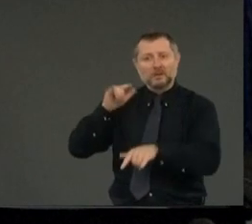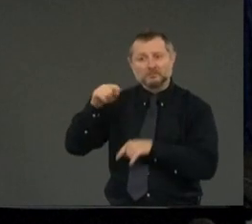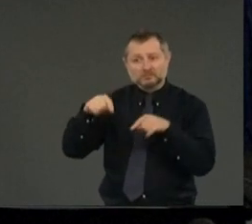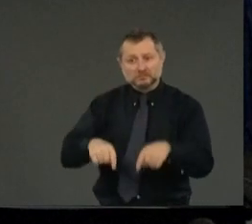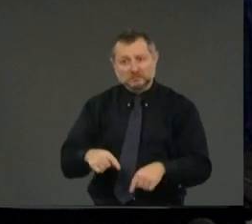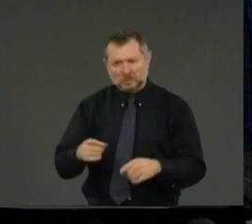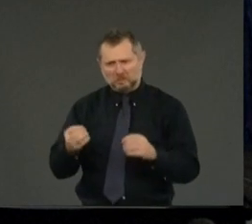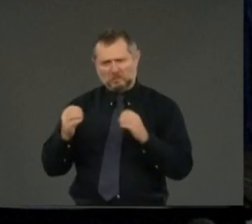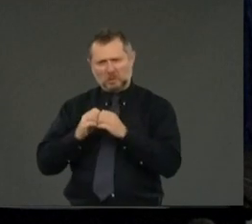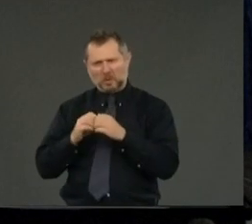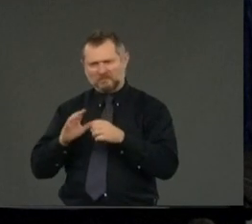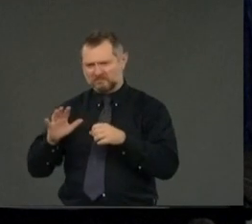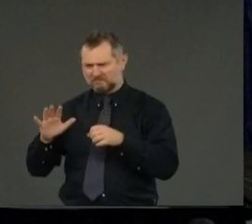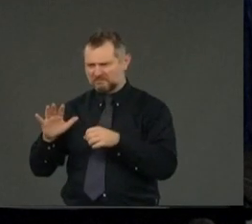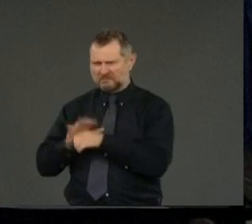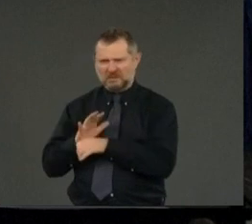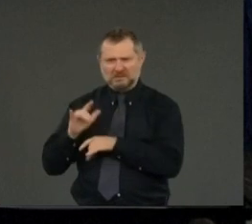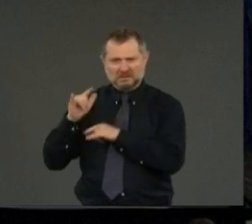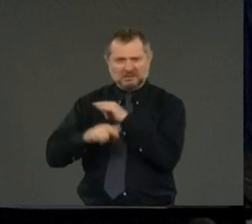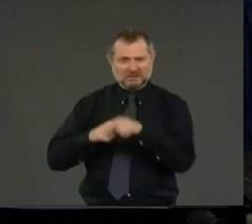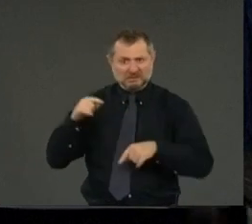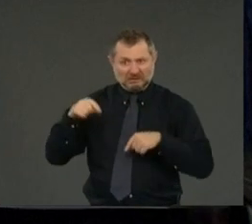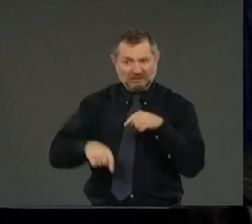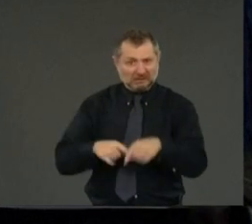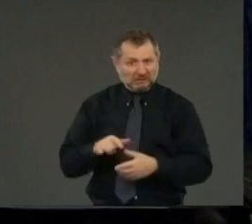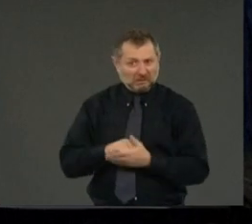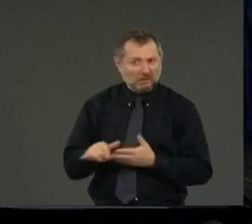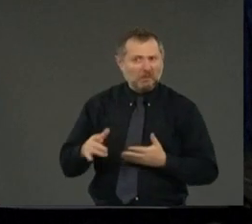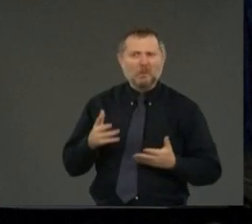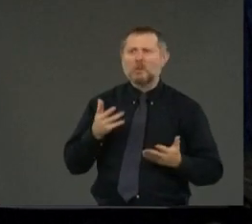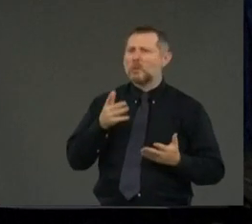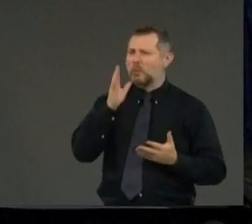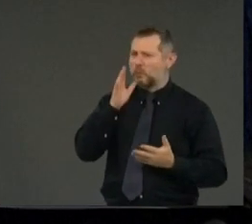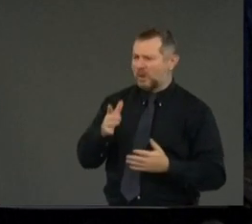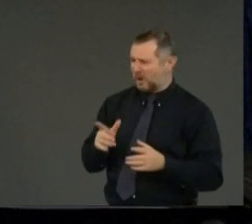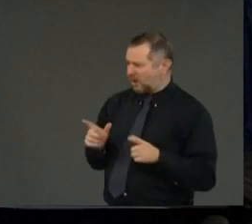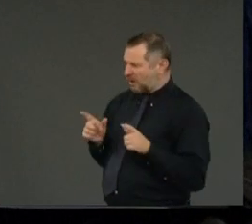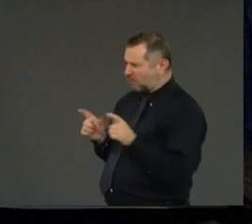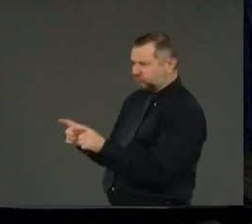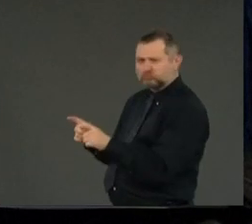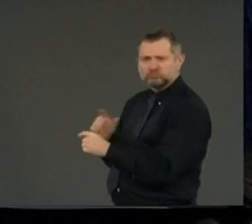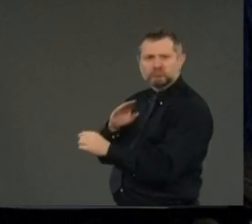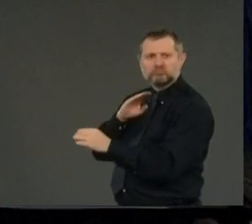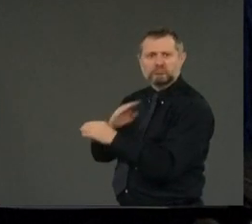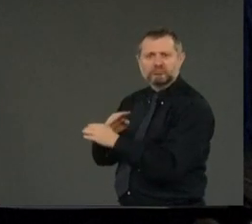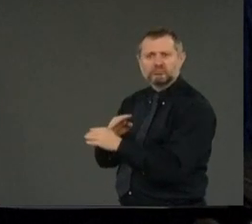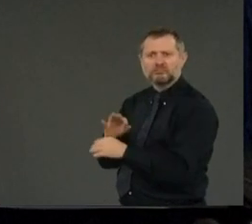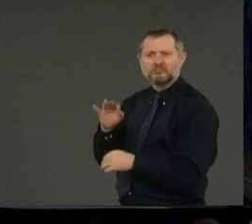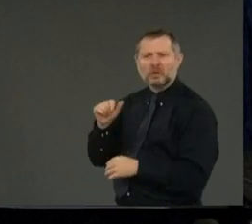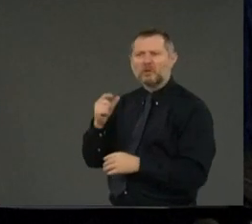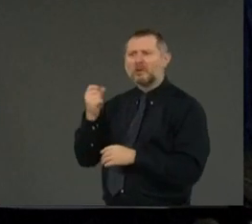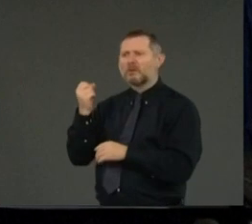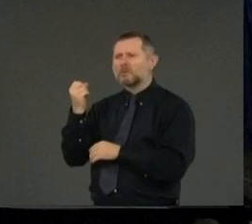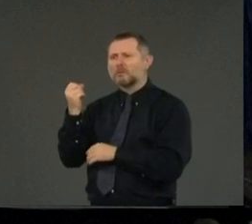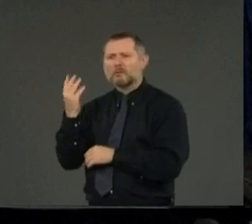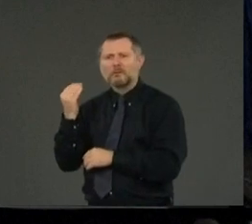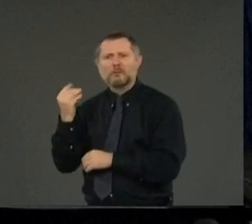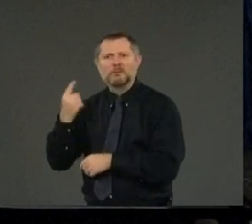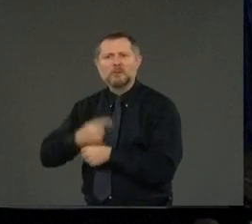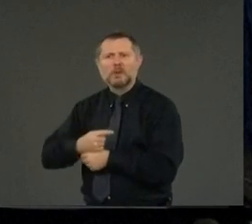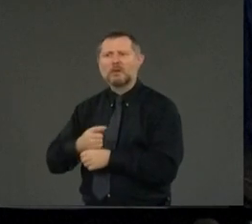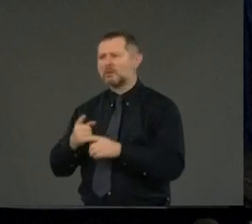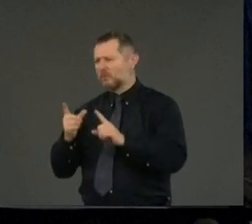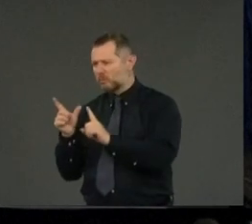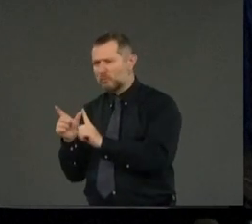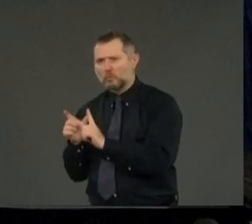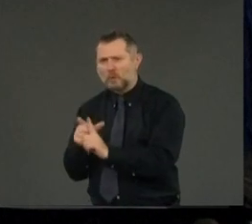are. How close are you to imposing something like a 14-day quarantine for folks arriving from Florida, some kind